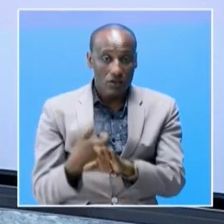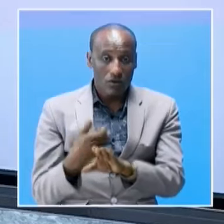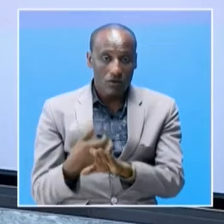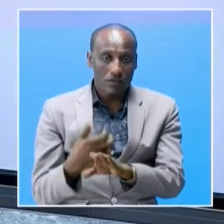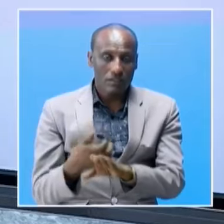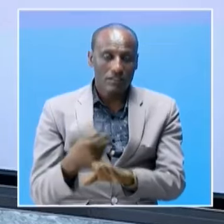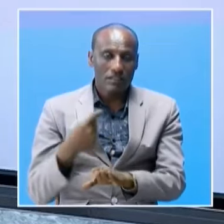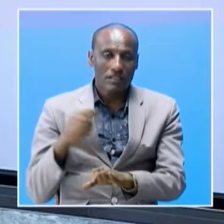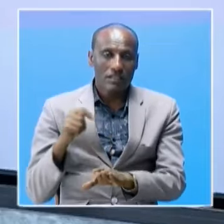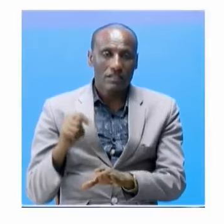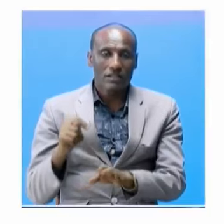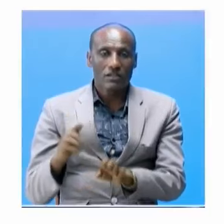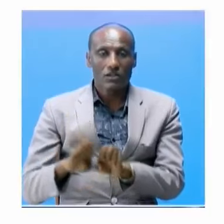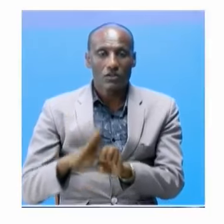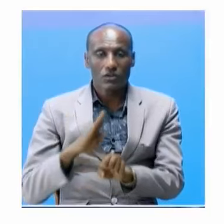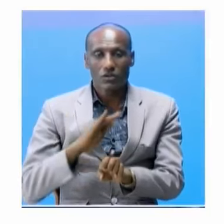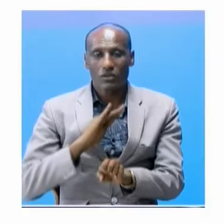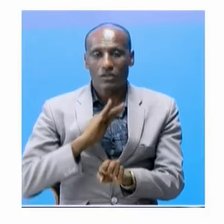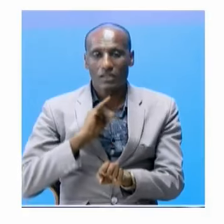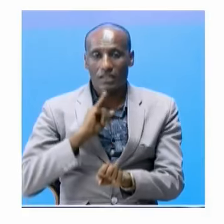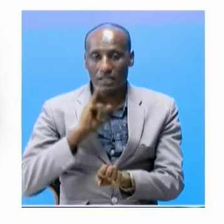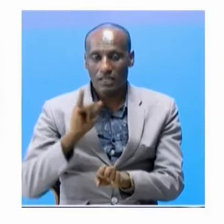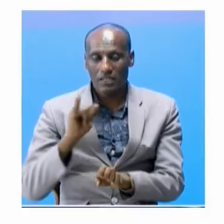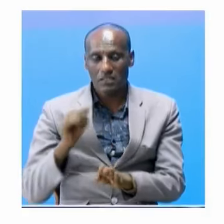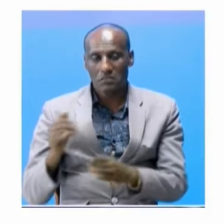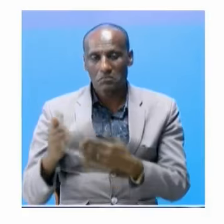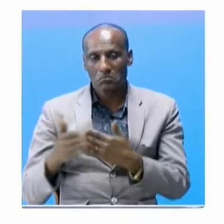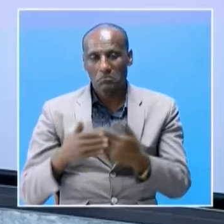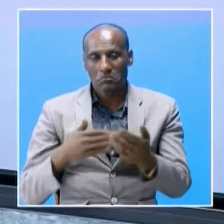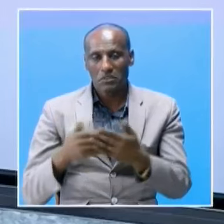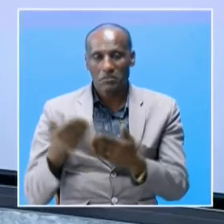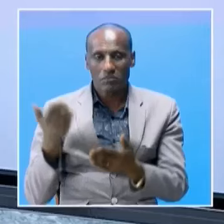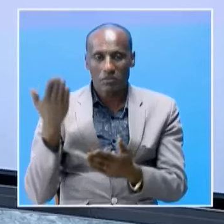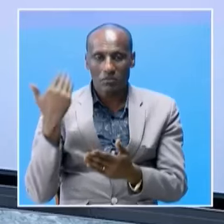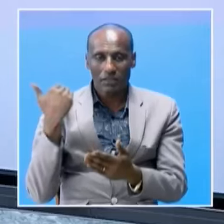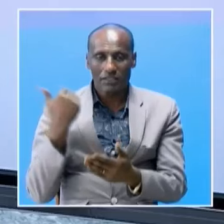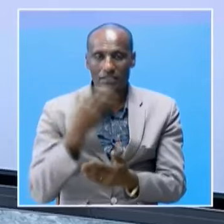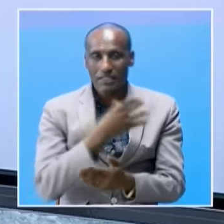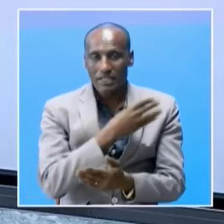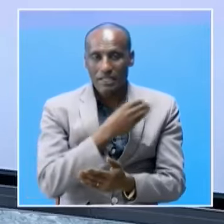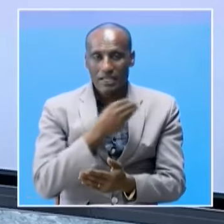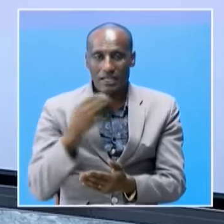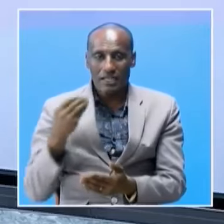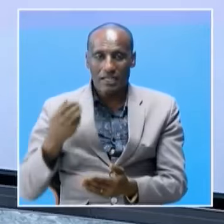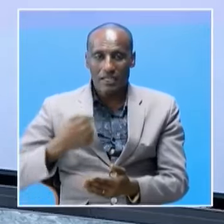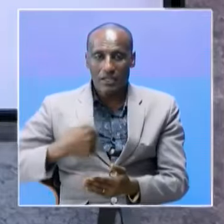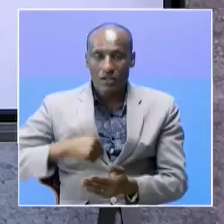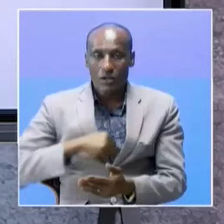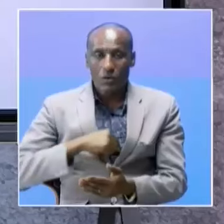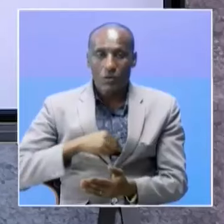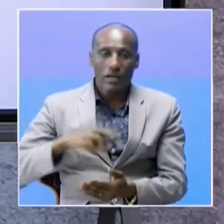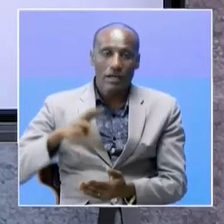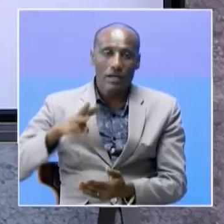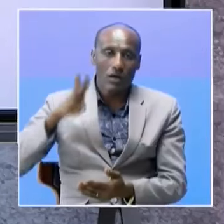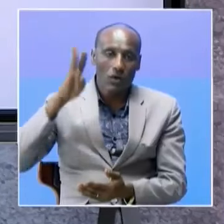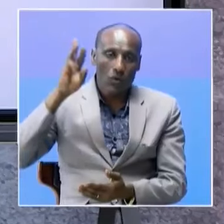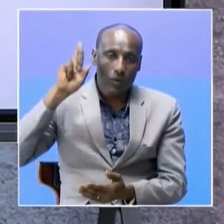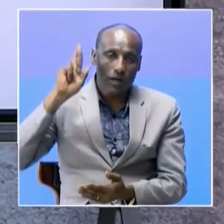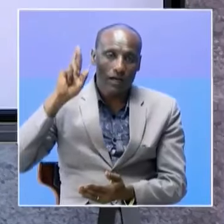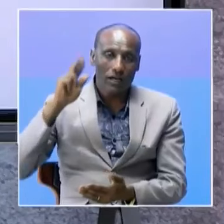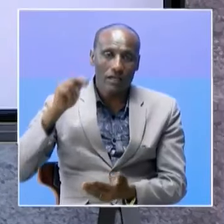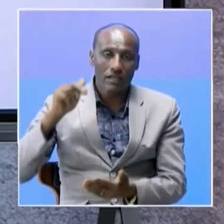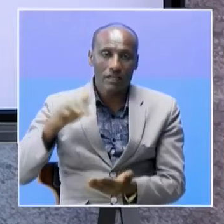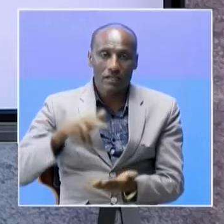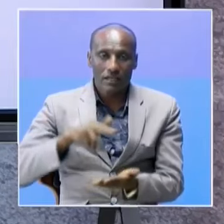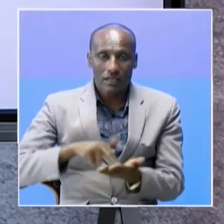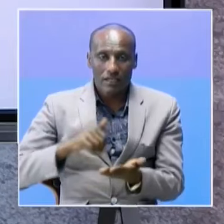the middle, we use the conjunction while. Now, do you remember what we have said, how and when to use